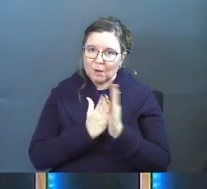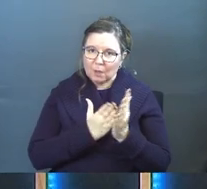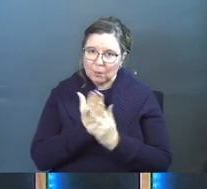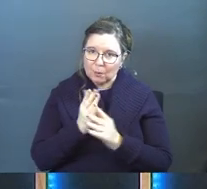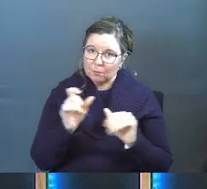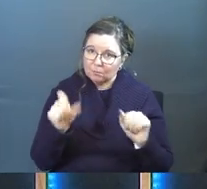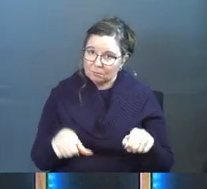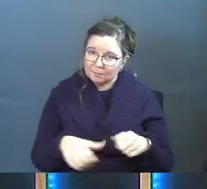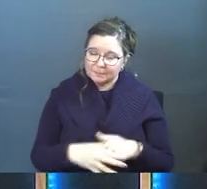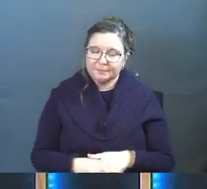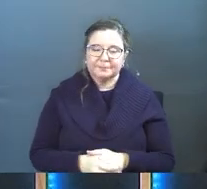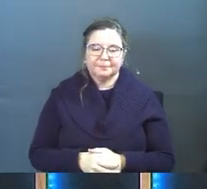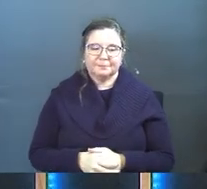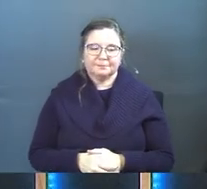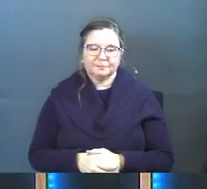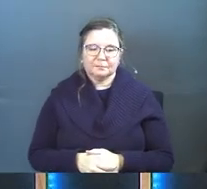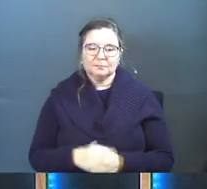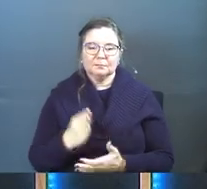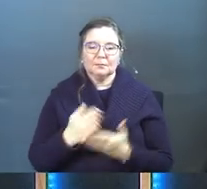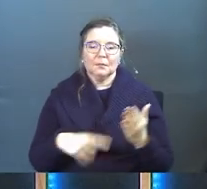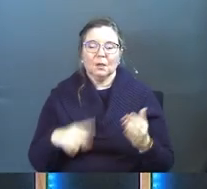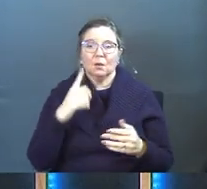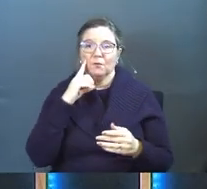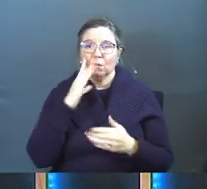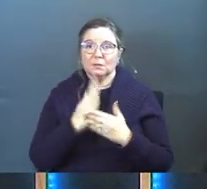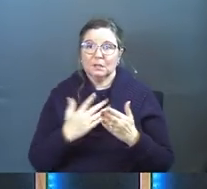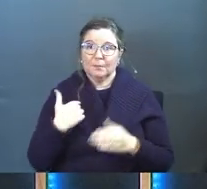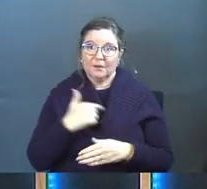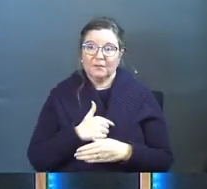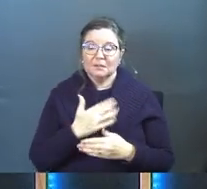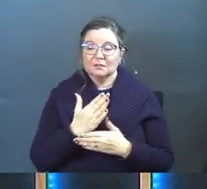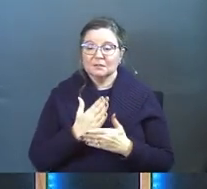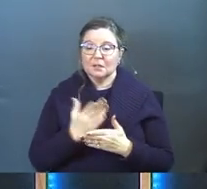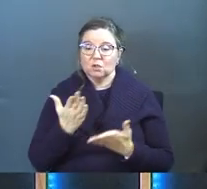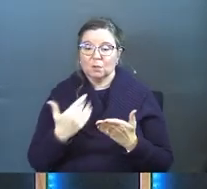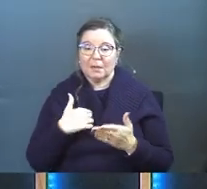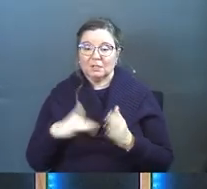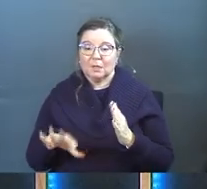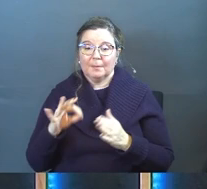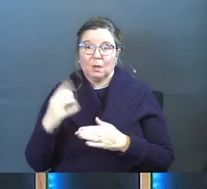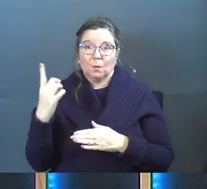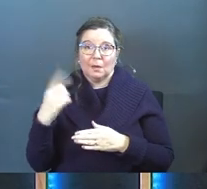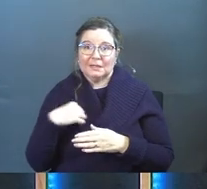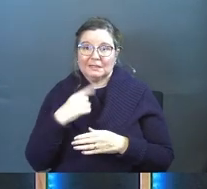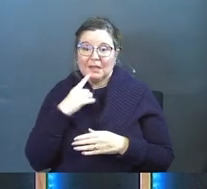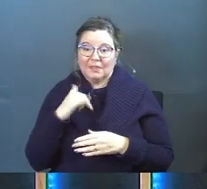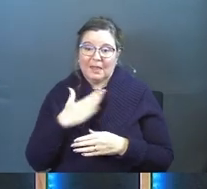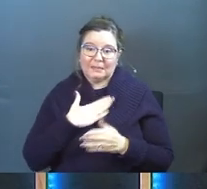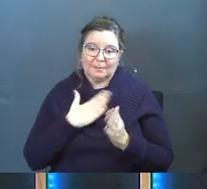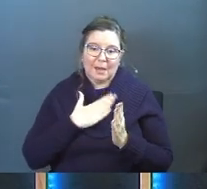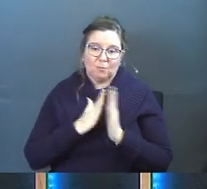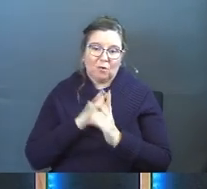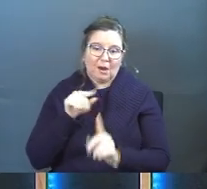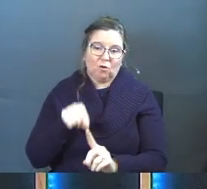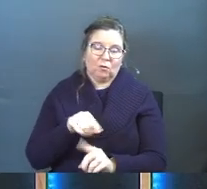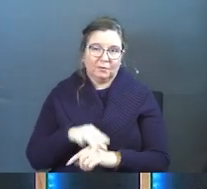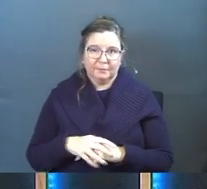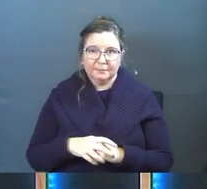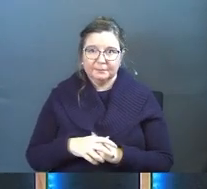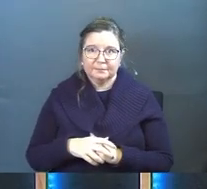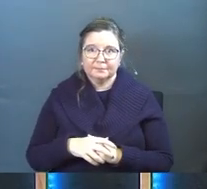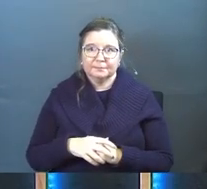through. And some of those are for some of us and you might just pick one of those and say, that's my prayer.